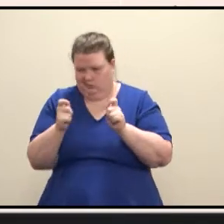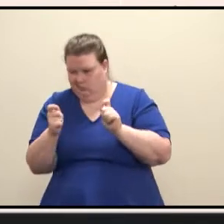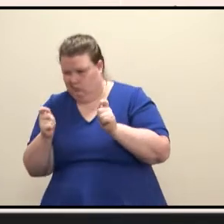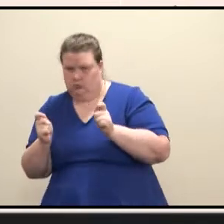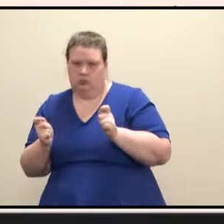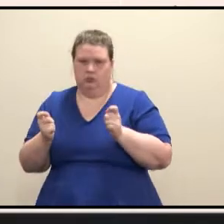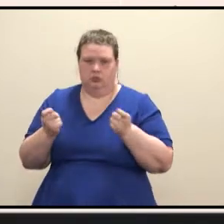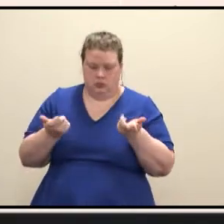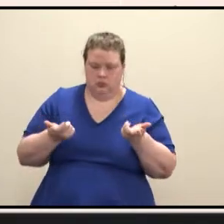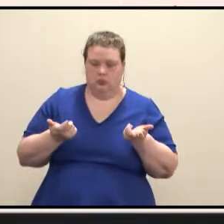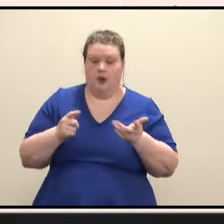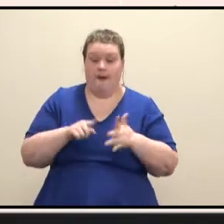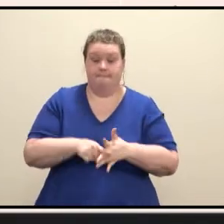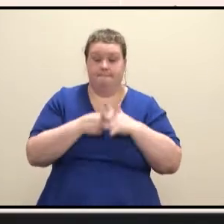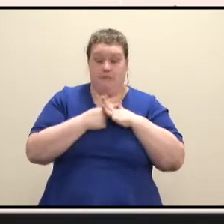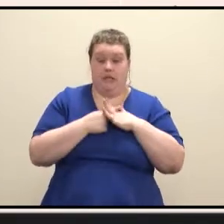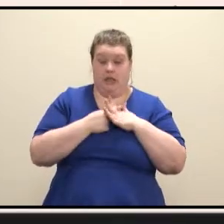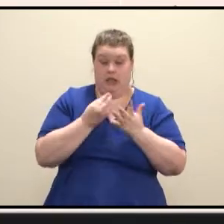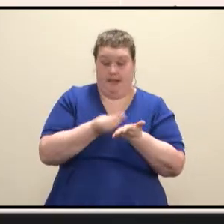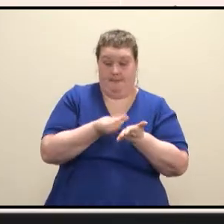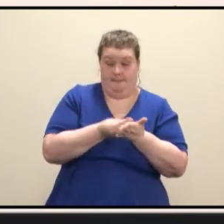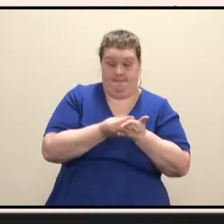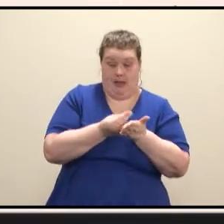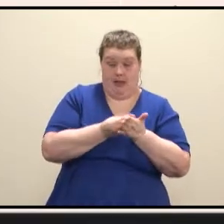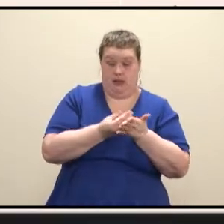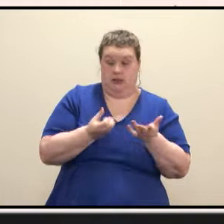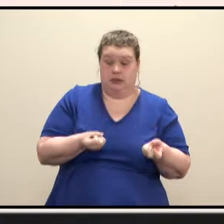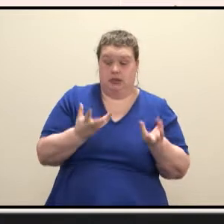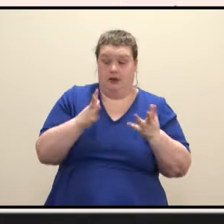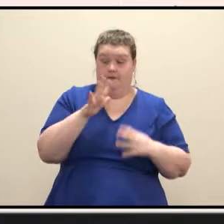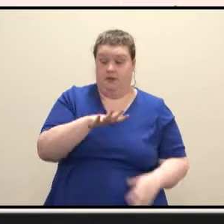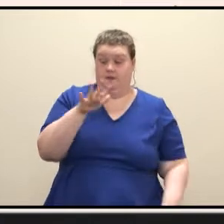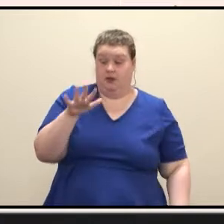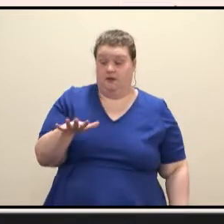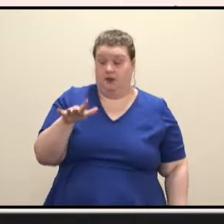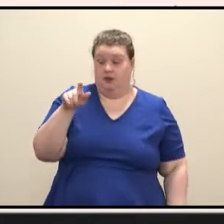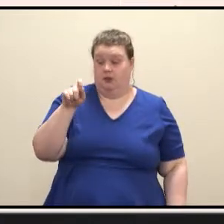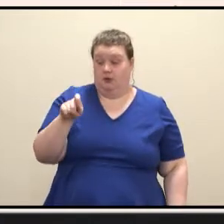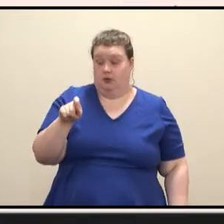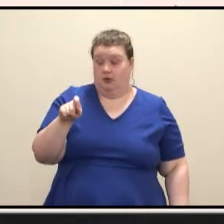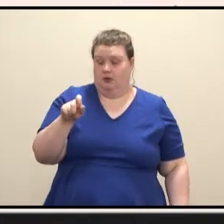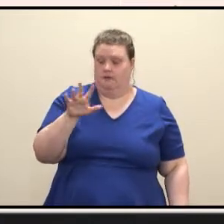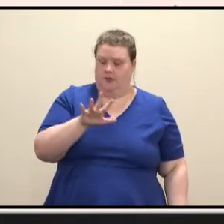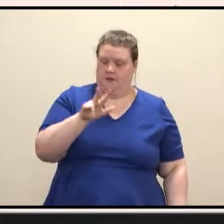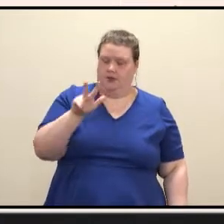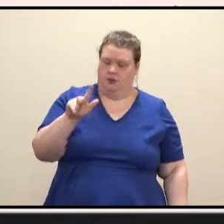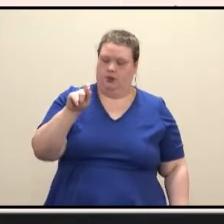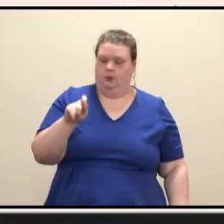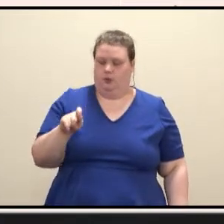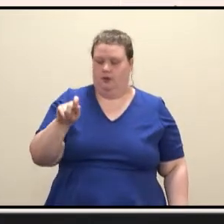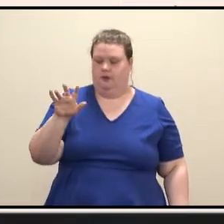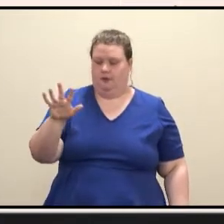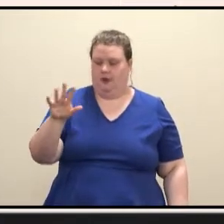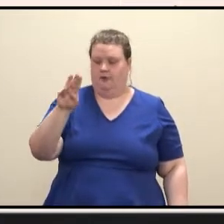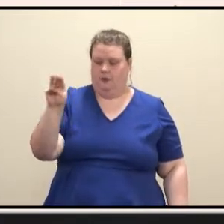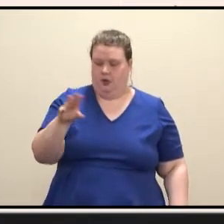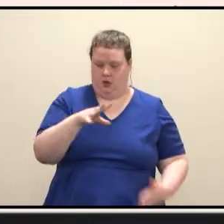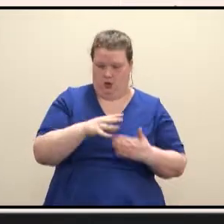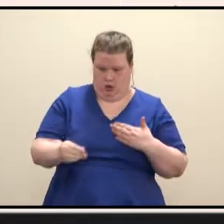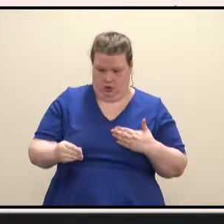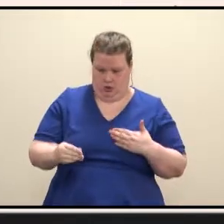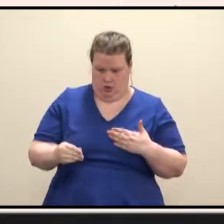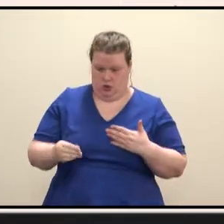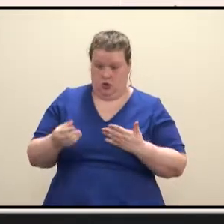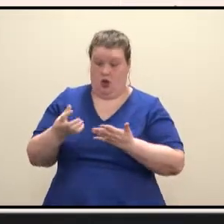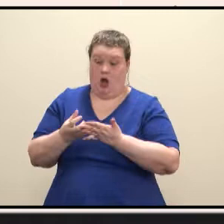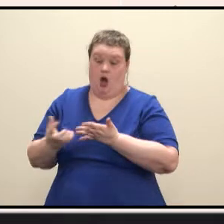here. Our beginning fund balance was $53.5 million. Our revenues, you see, local revenues,